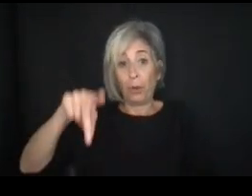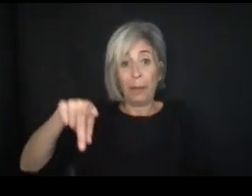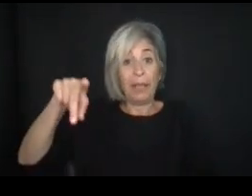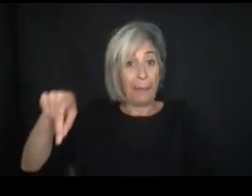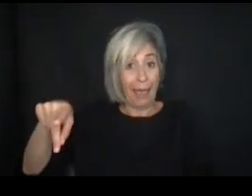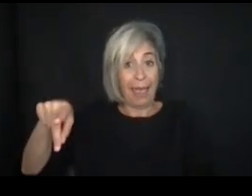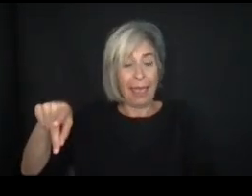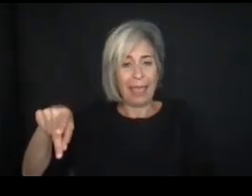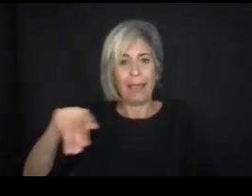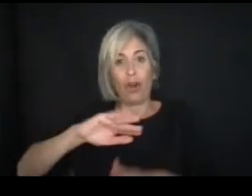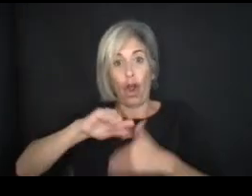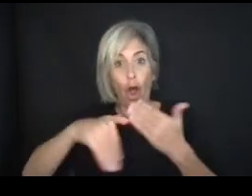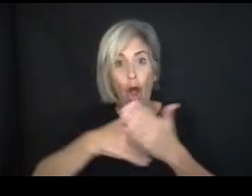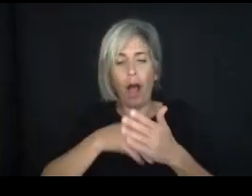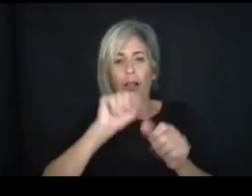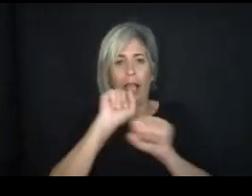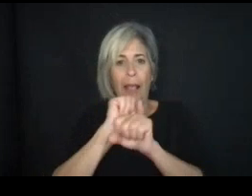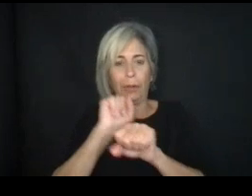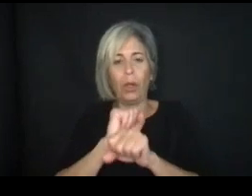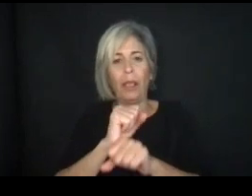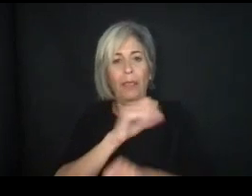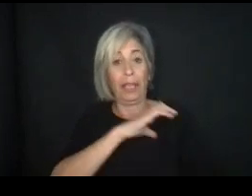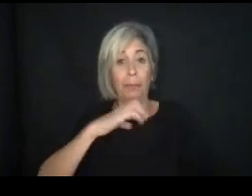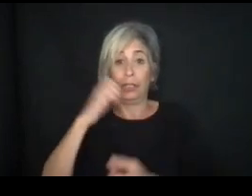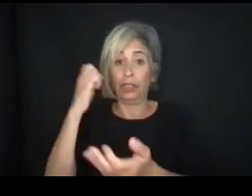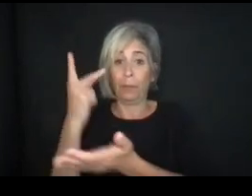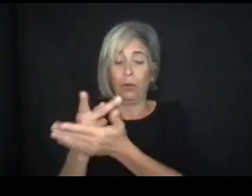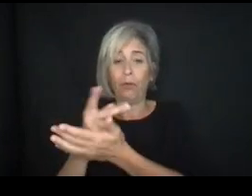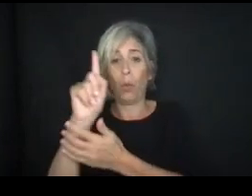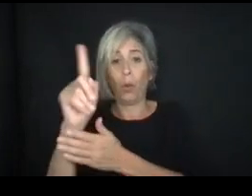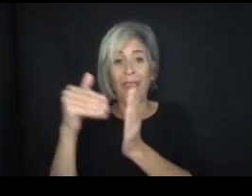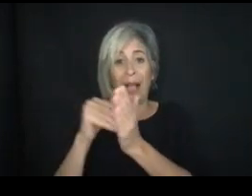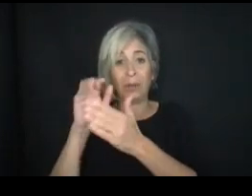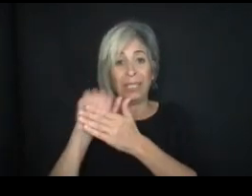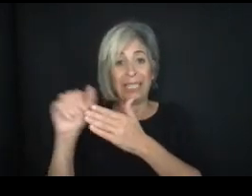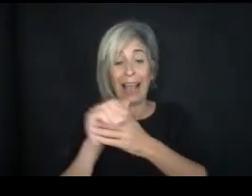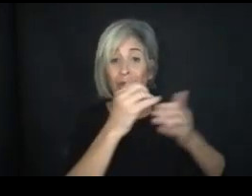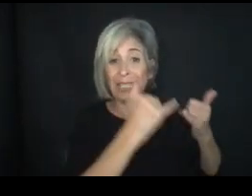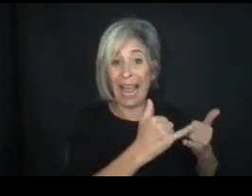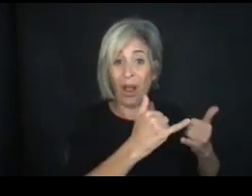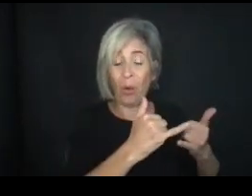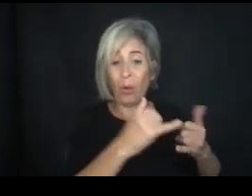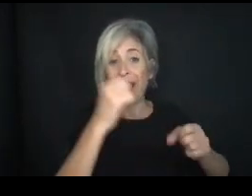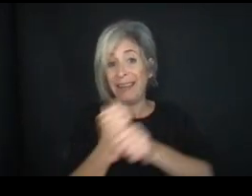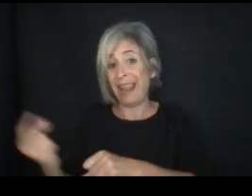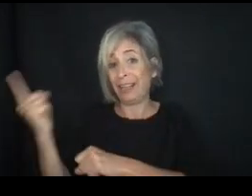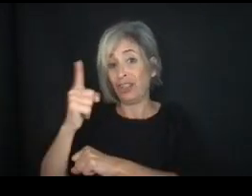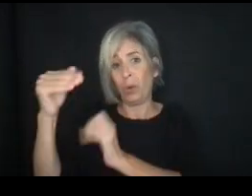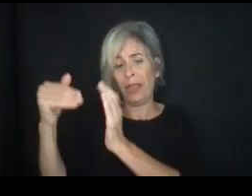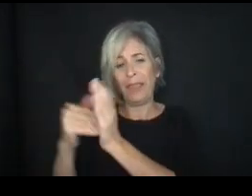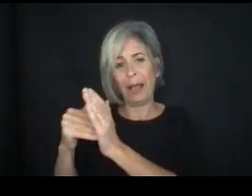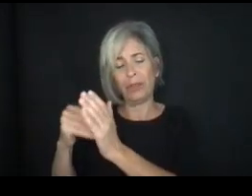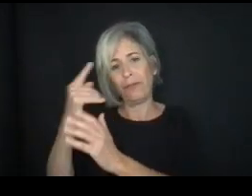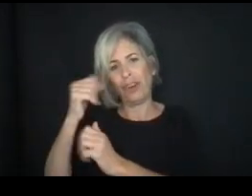all the employees, the commission already approved $1,000 now and $1,000 next year for every